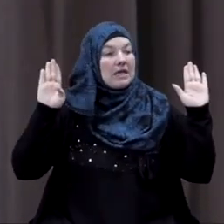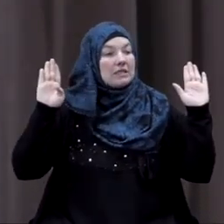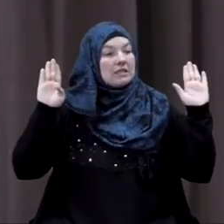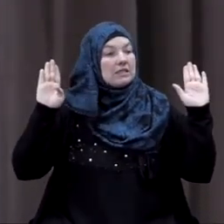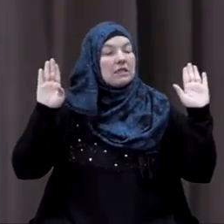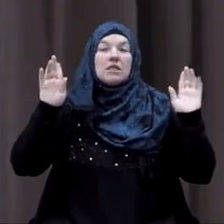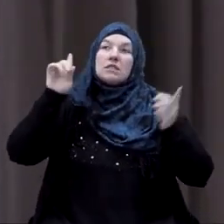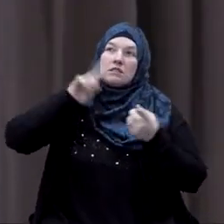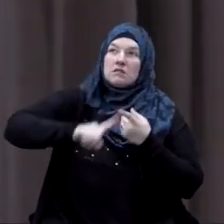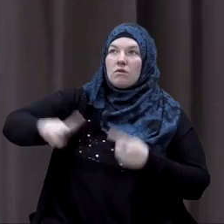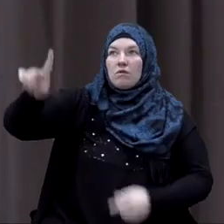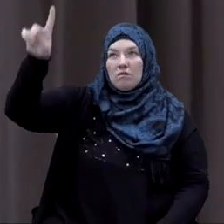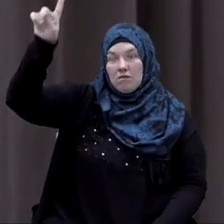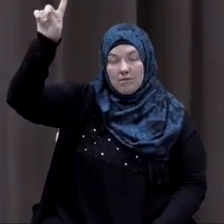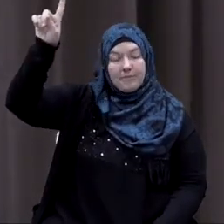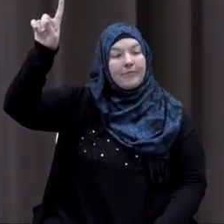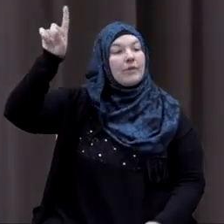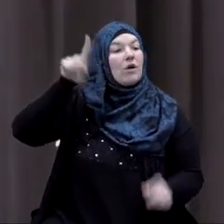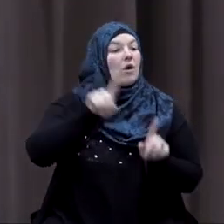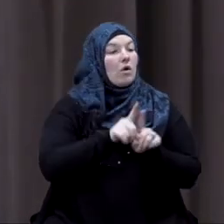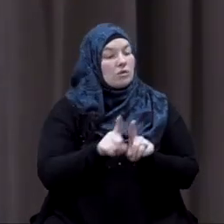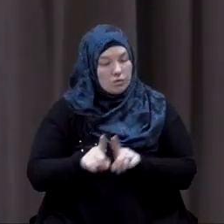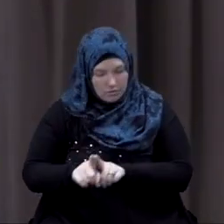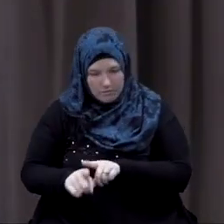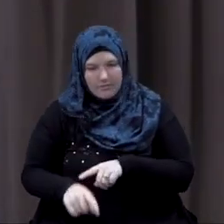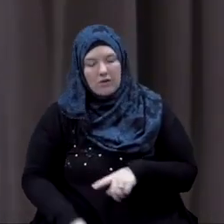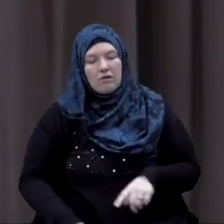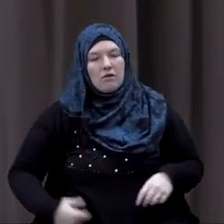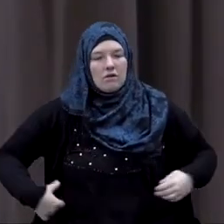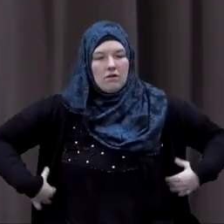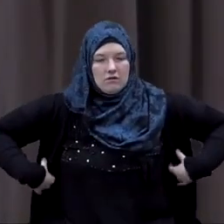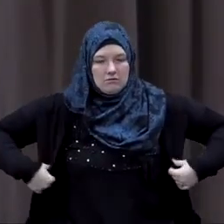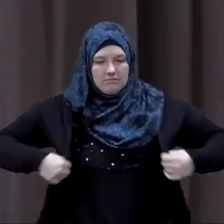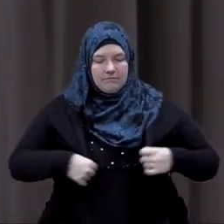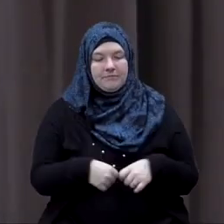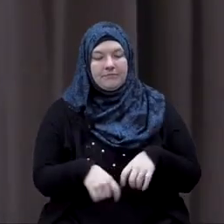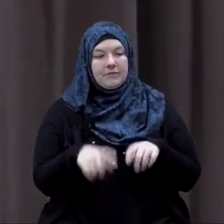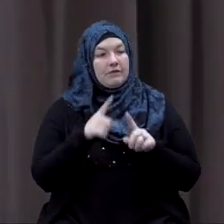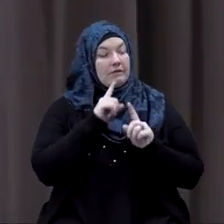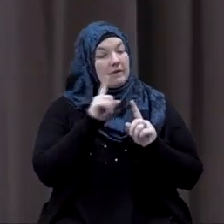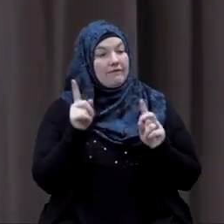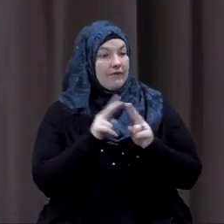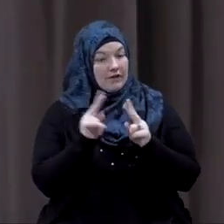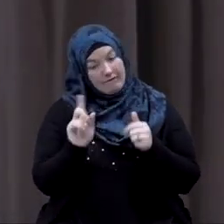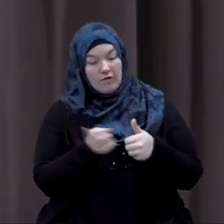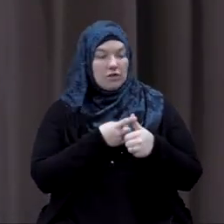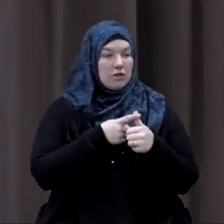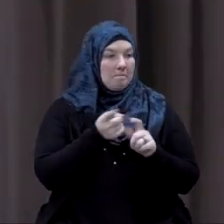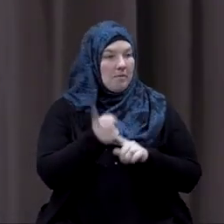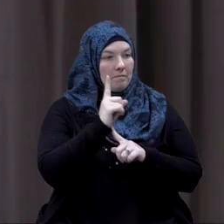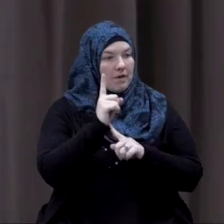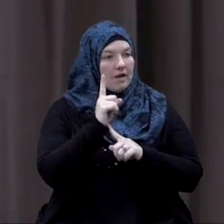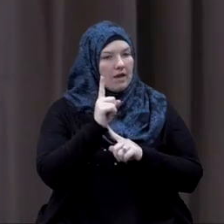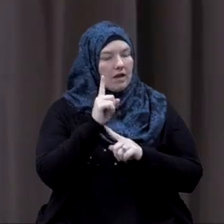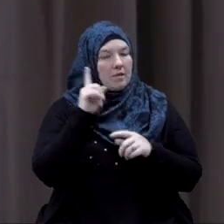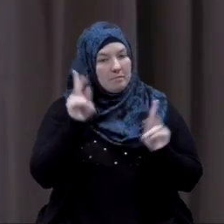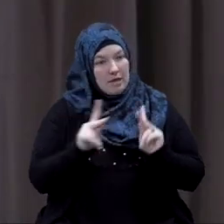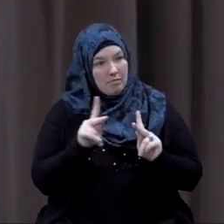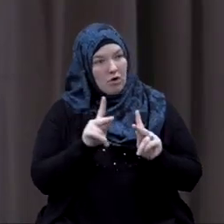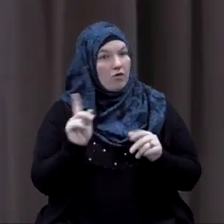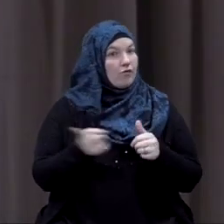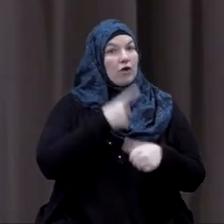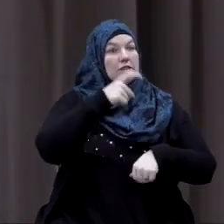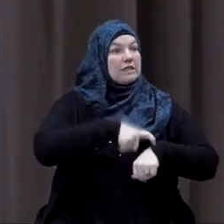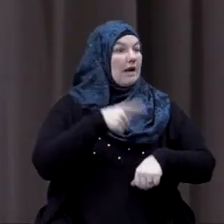Allah. They also understood from the very first moment they listened to the Quran,